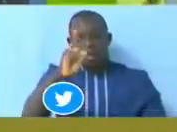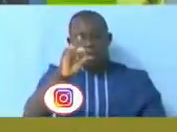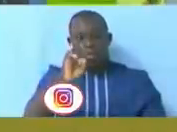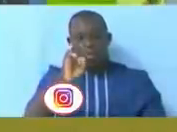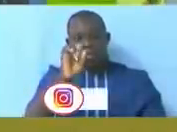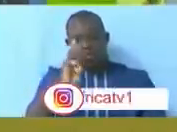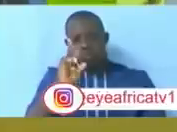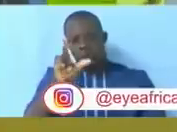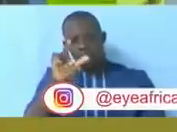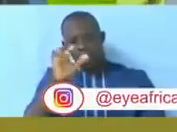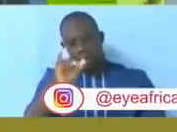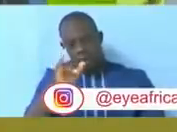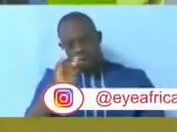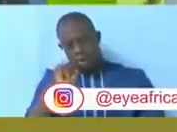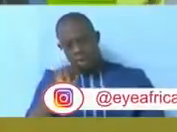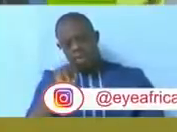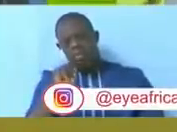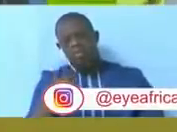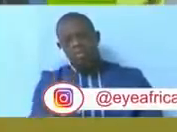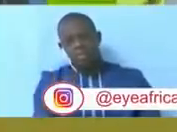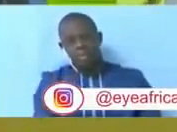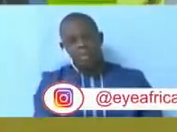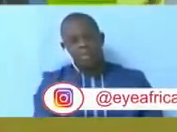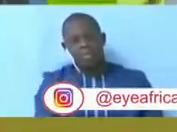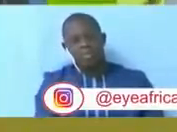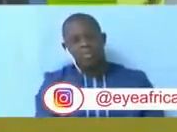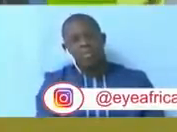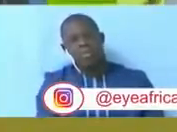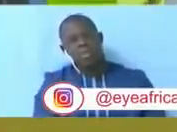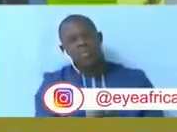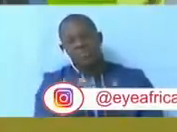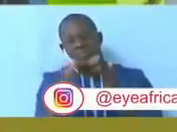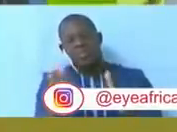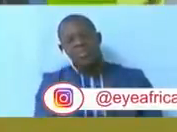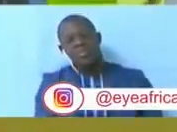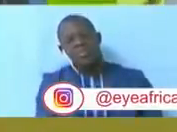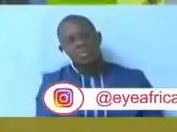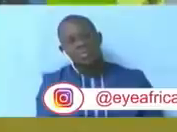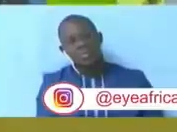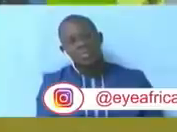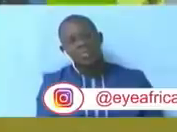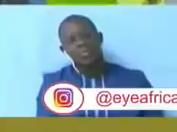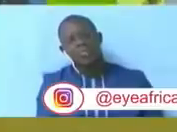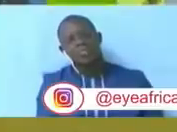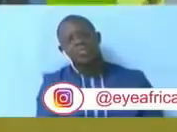Abdullah Kujabi ayetele chodi. But that was it. But wala mnyi kodi.